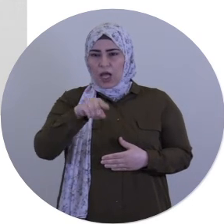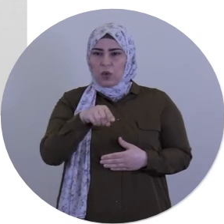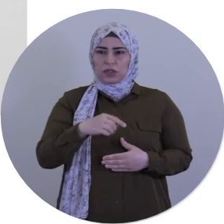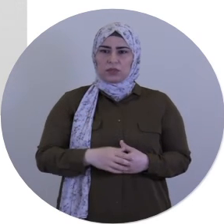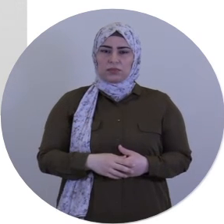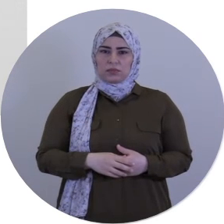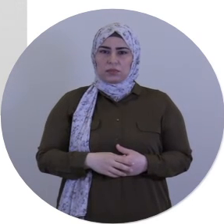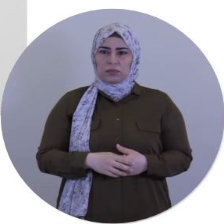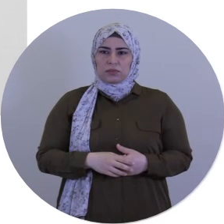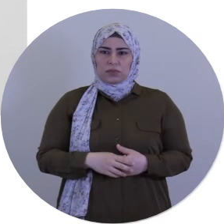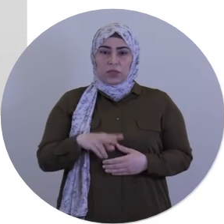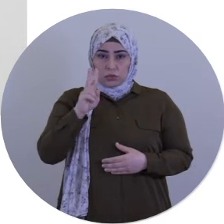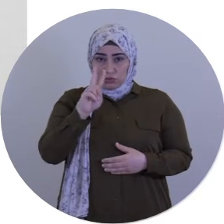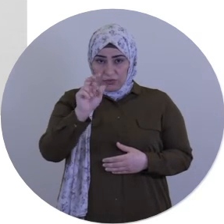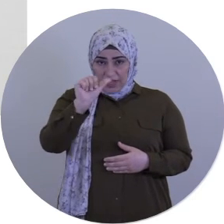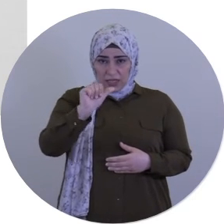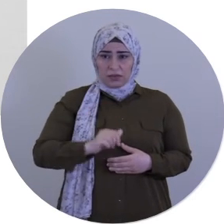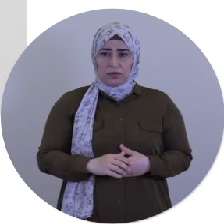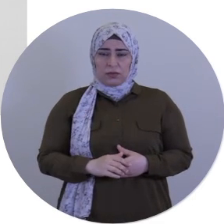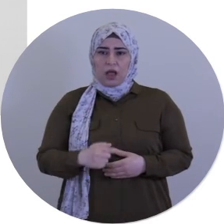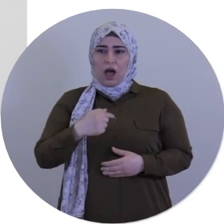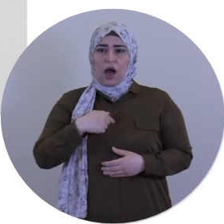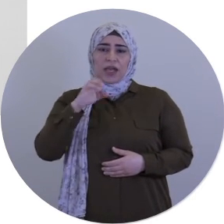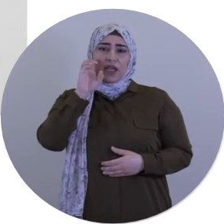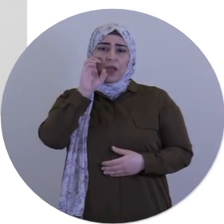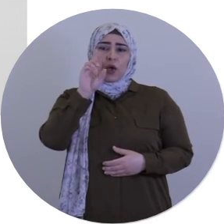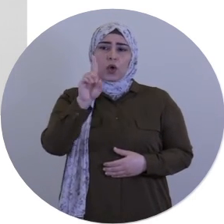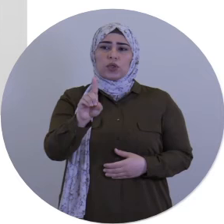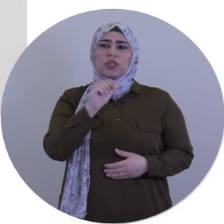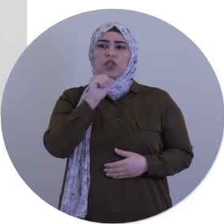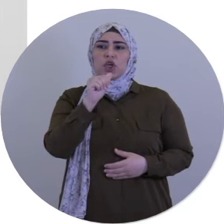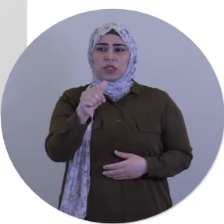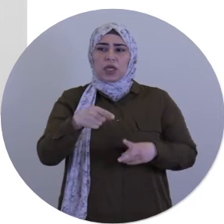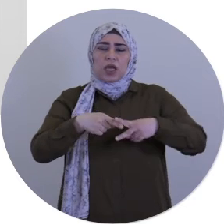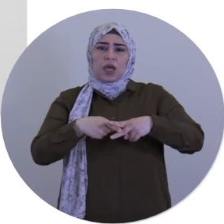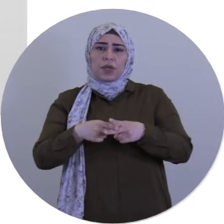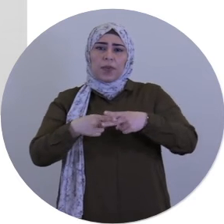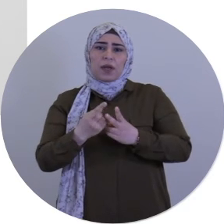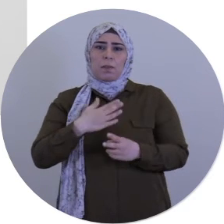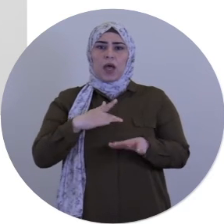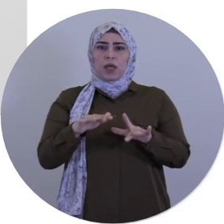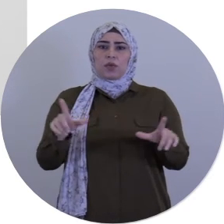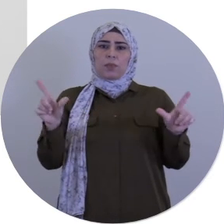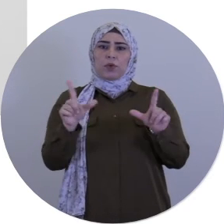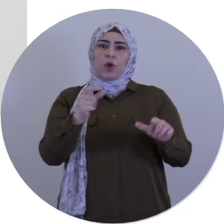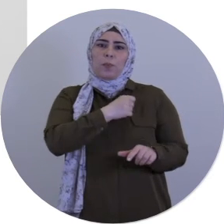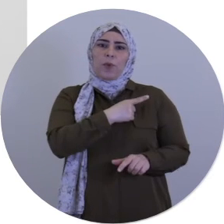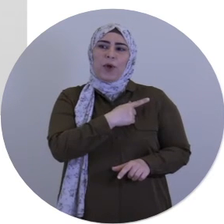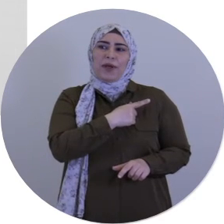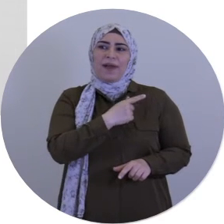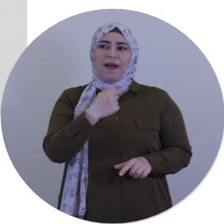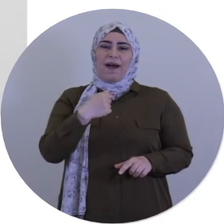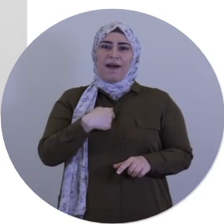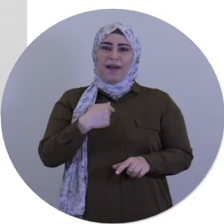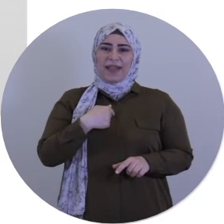So let's check if your answers are correct. Let's look at A. I couldn't repair my computer myself. I had